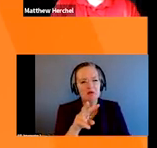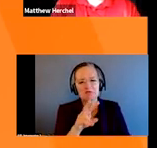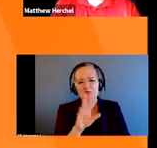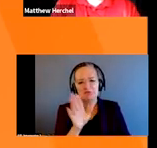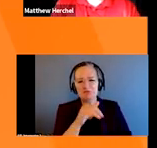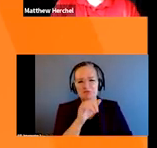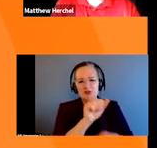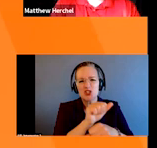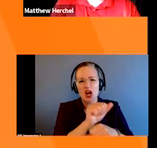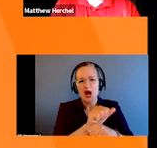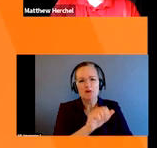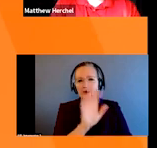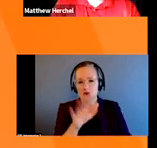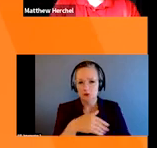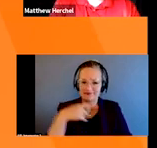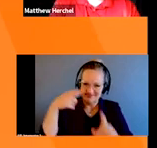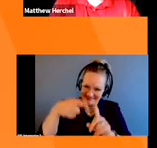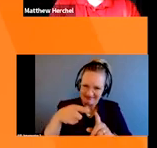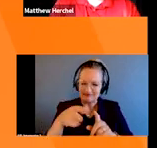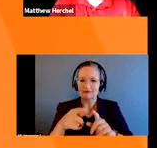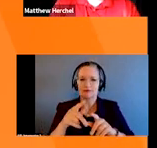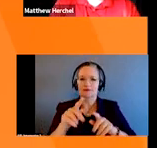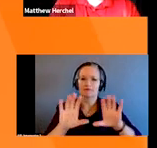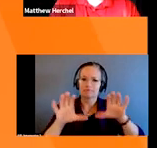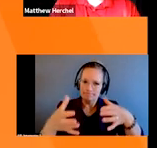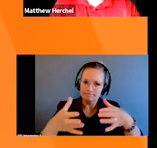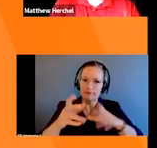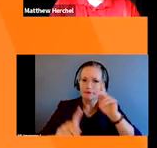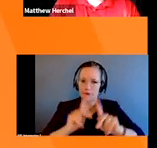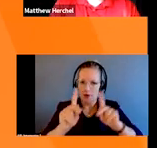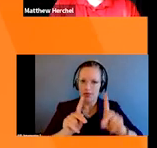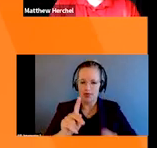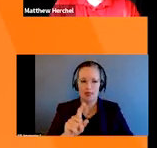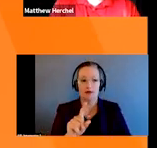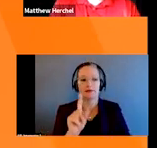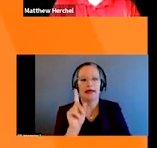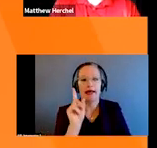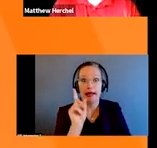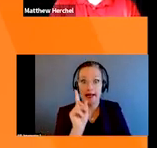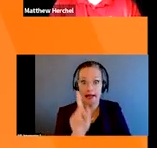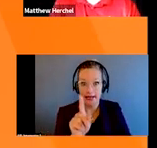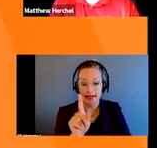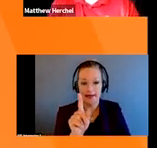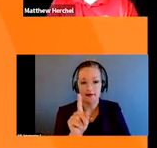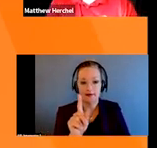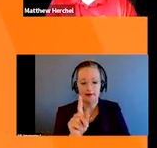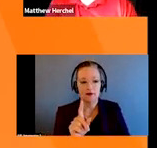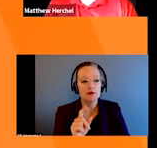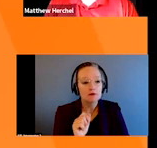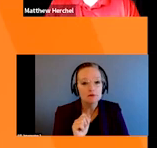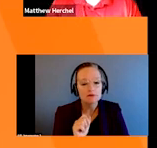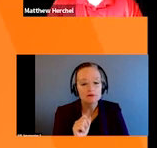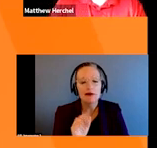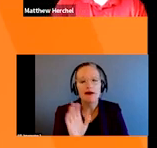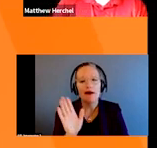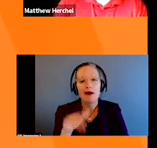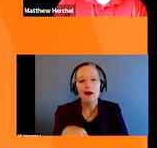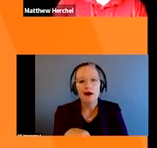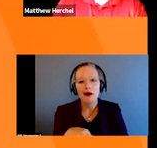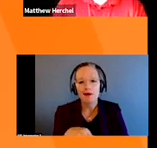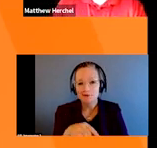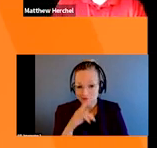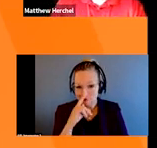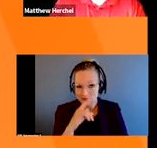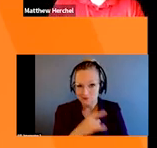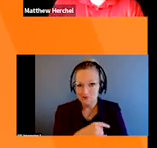I'm interested in people. Yeah. Great. There's only 3 million results for